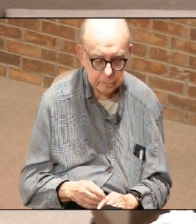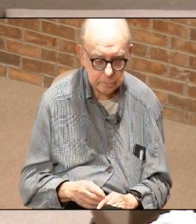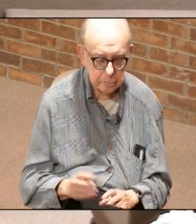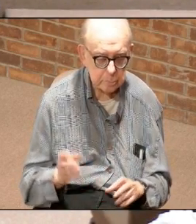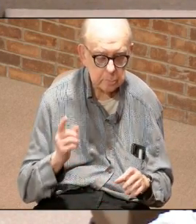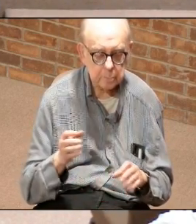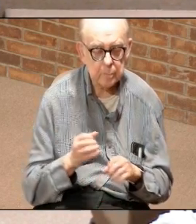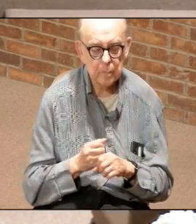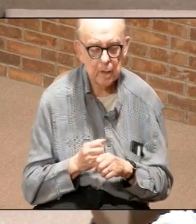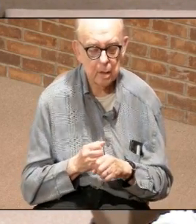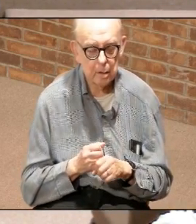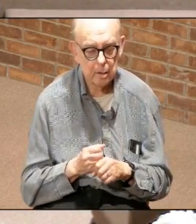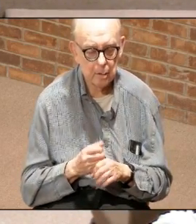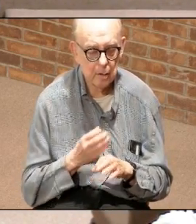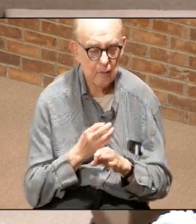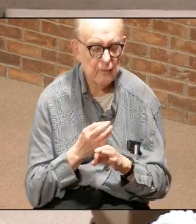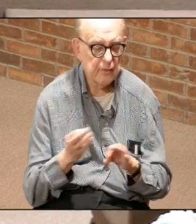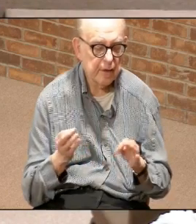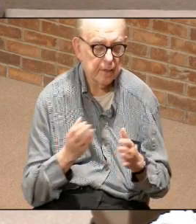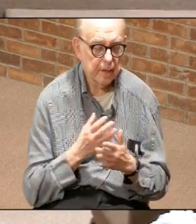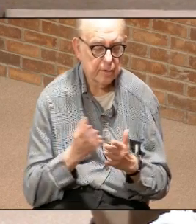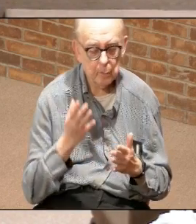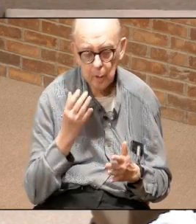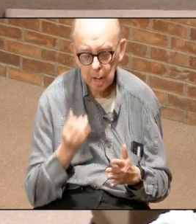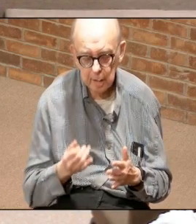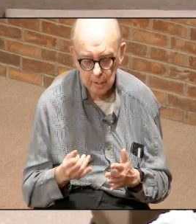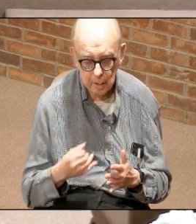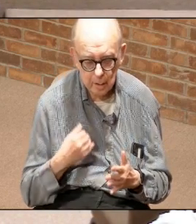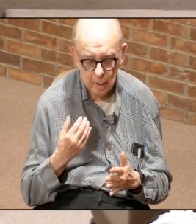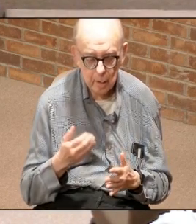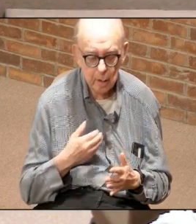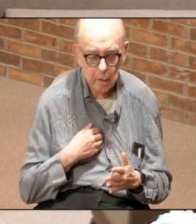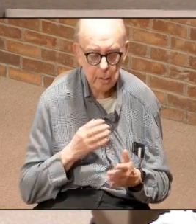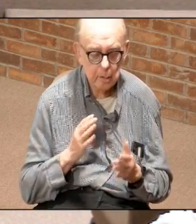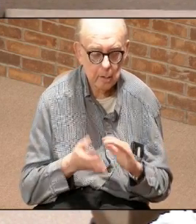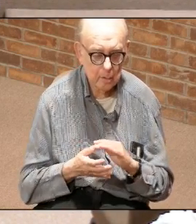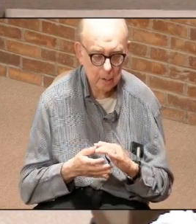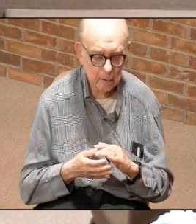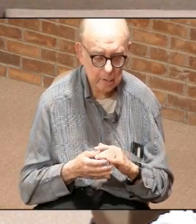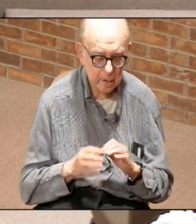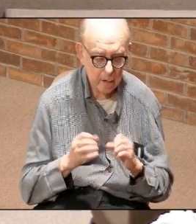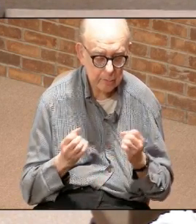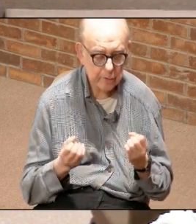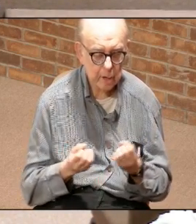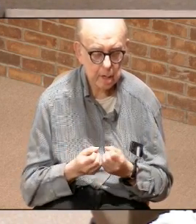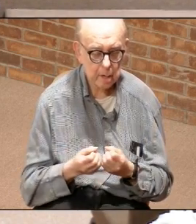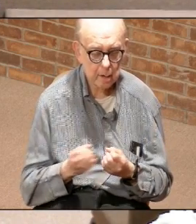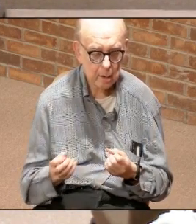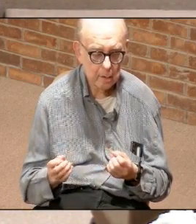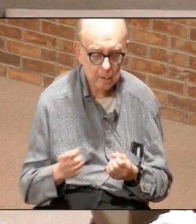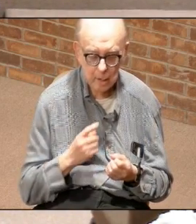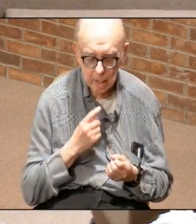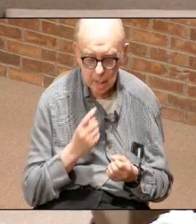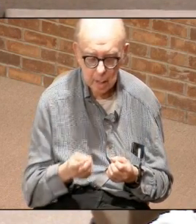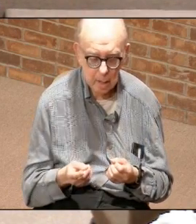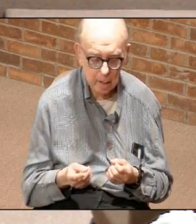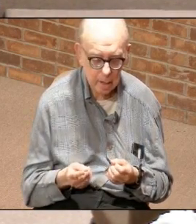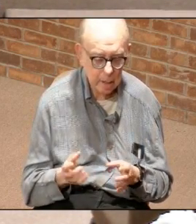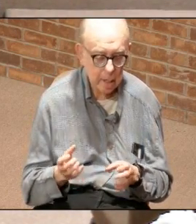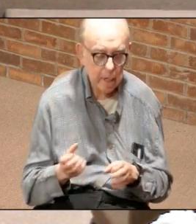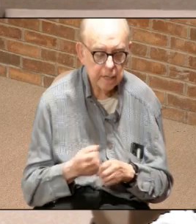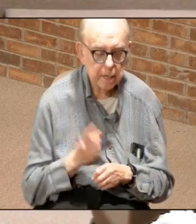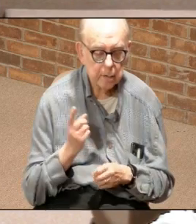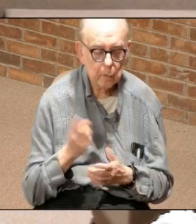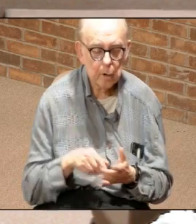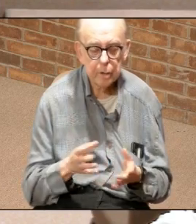to get free stuff. Because why? We have become a society that says, get what you